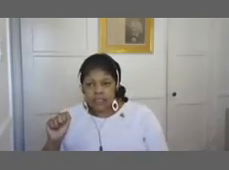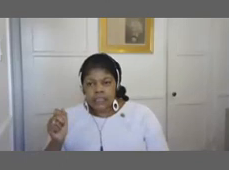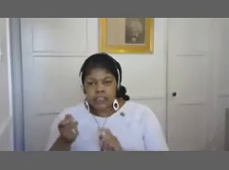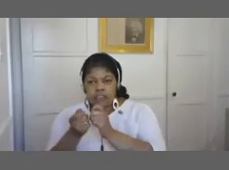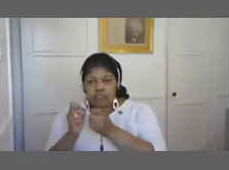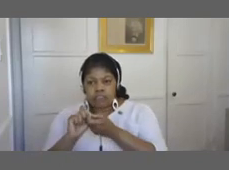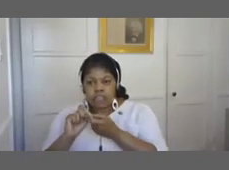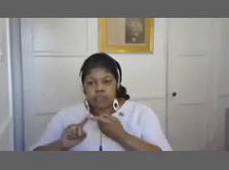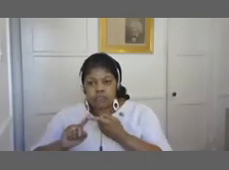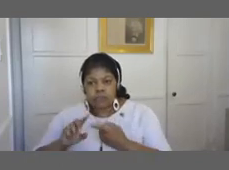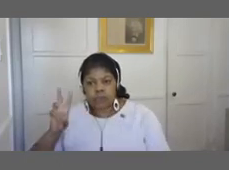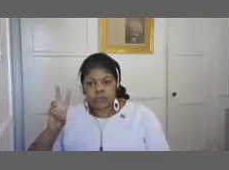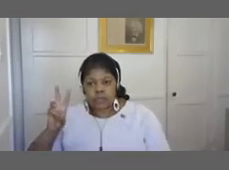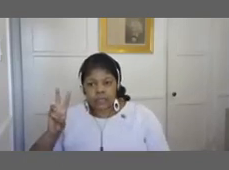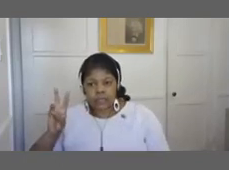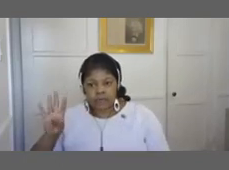64.